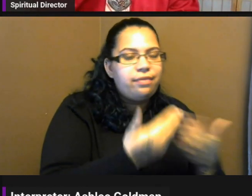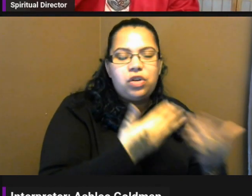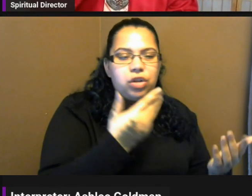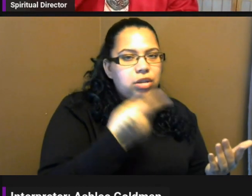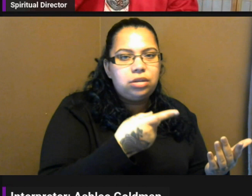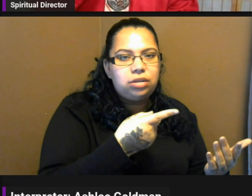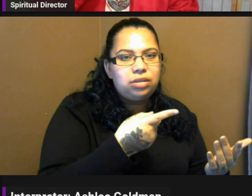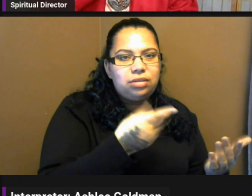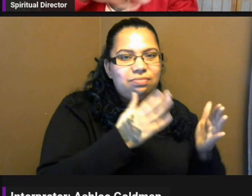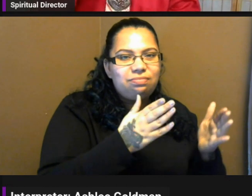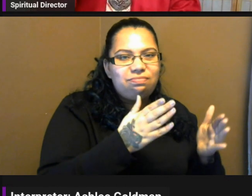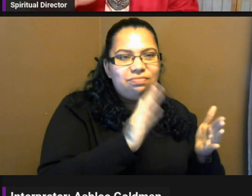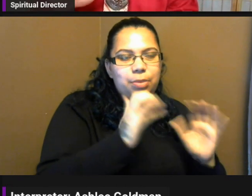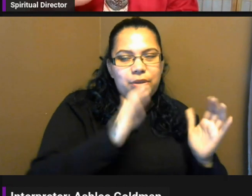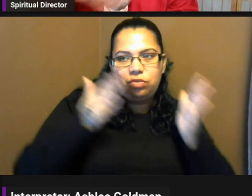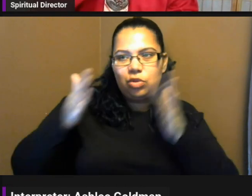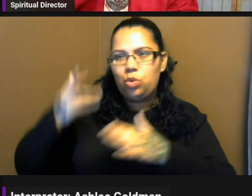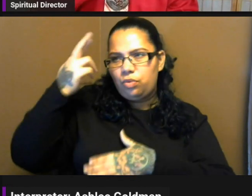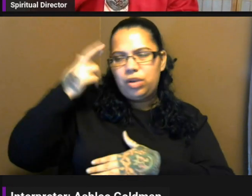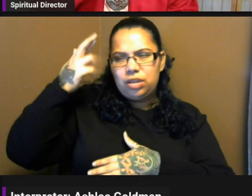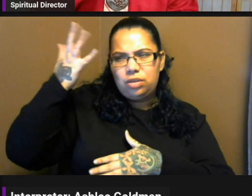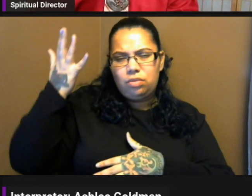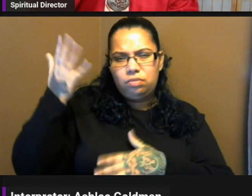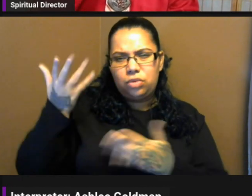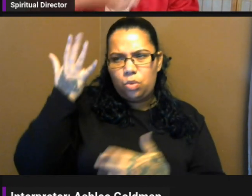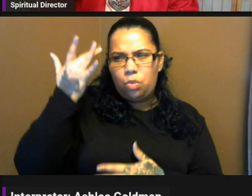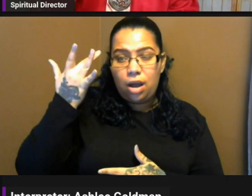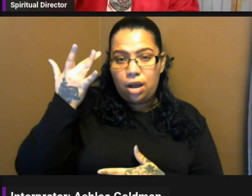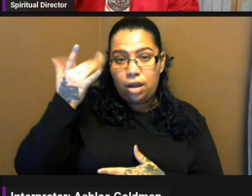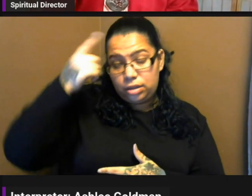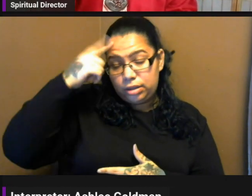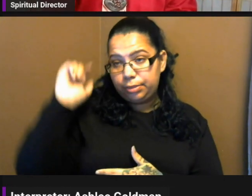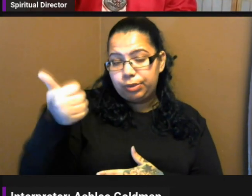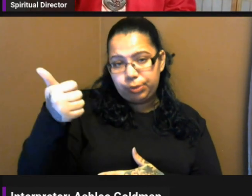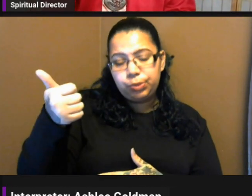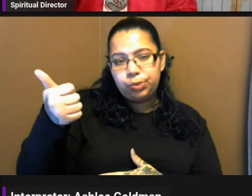your reason for being, your why, is up to you.